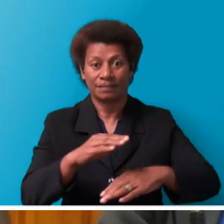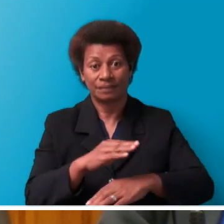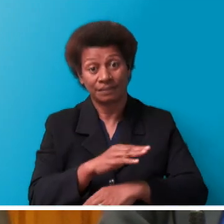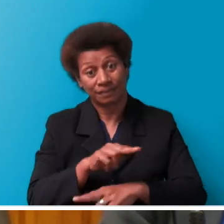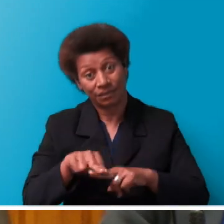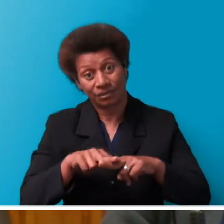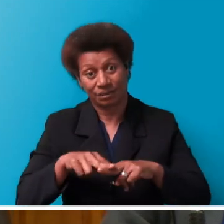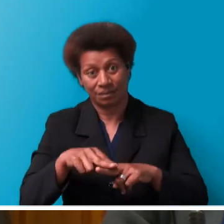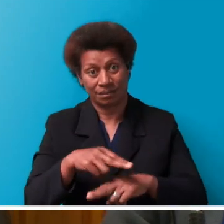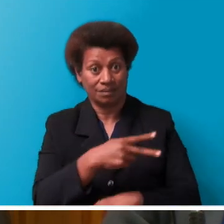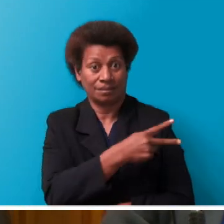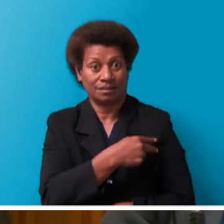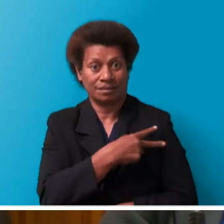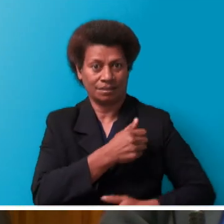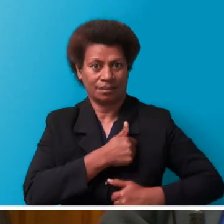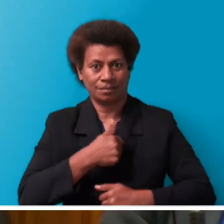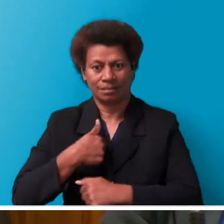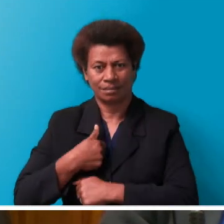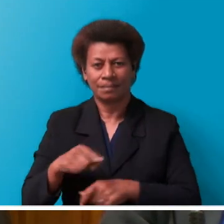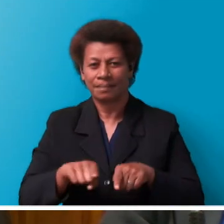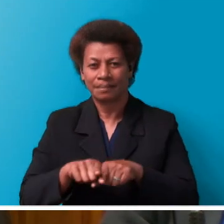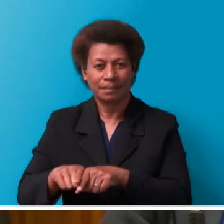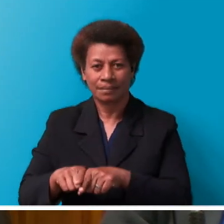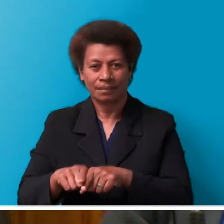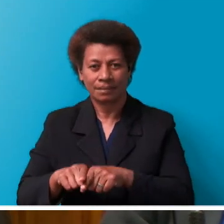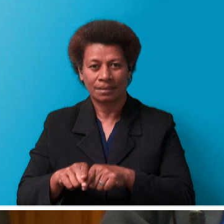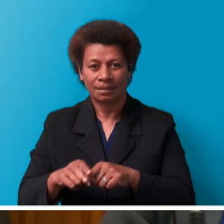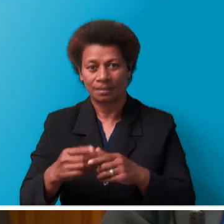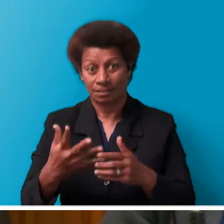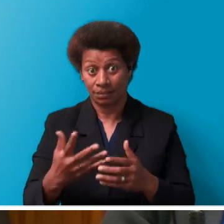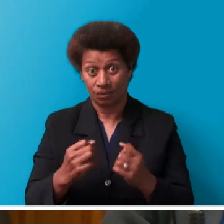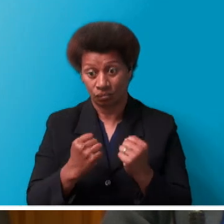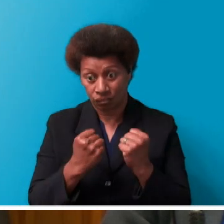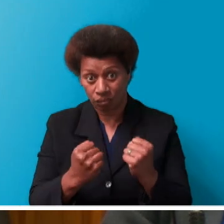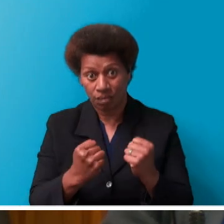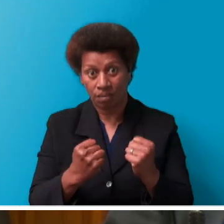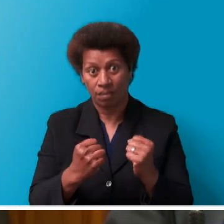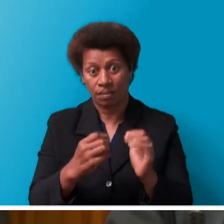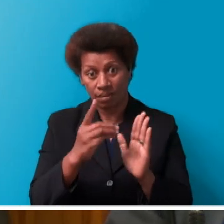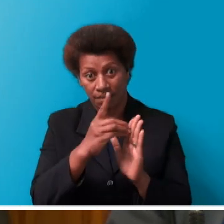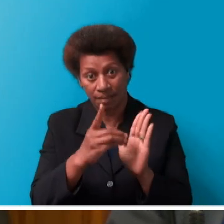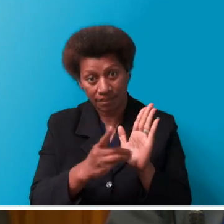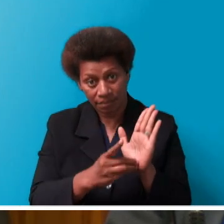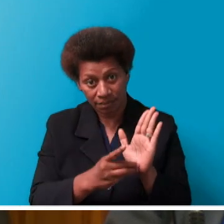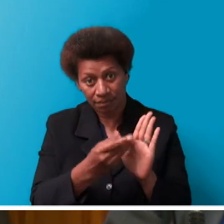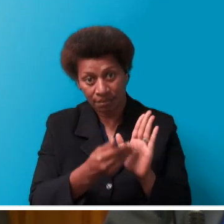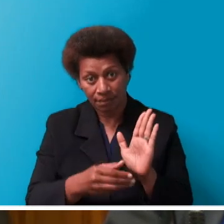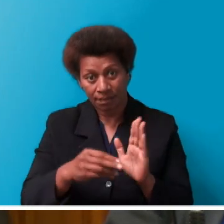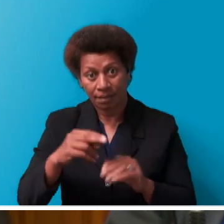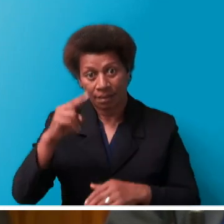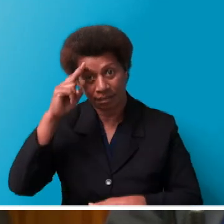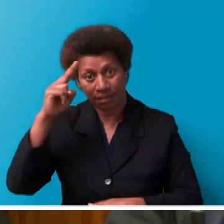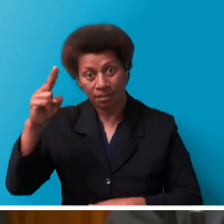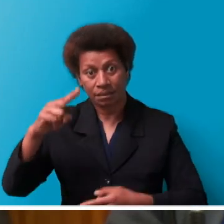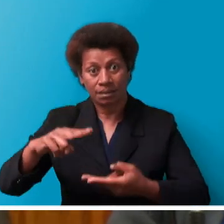Security is about stability, democracy, national unity, and the